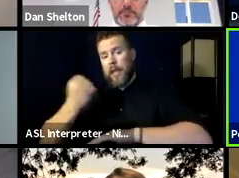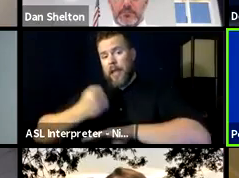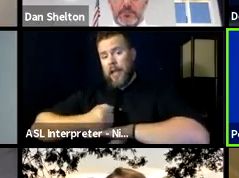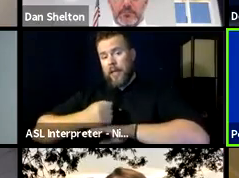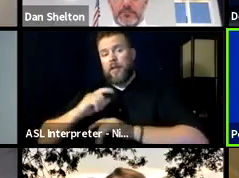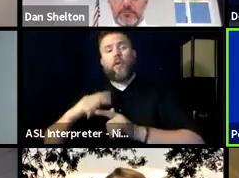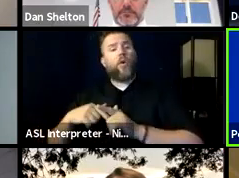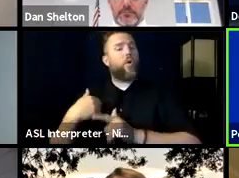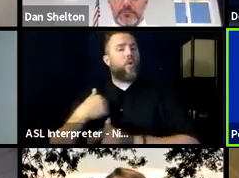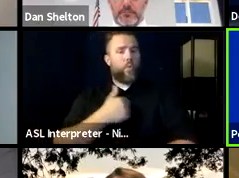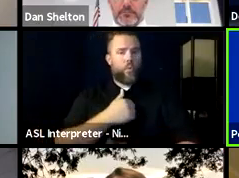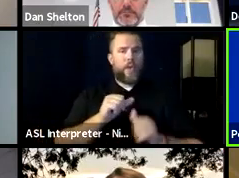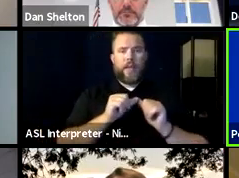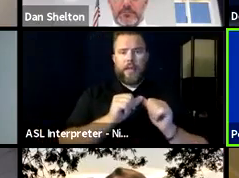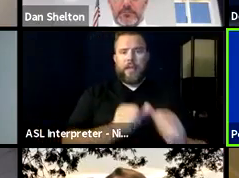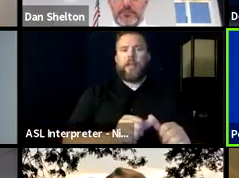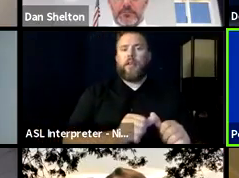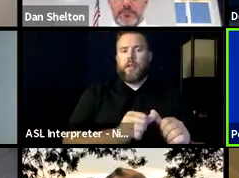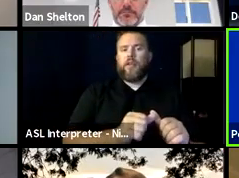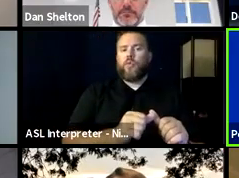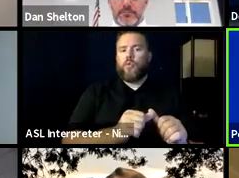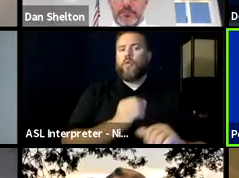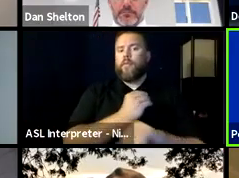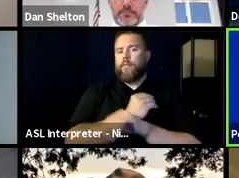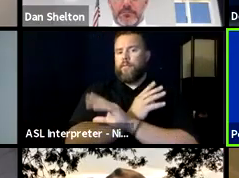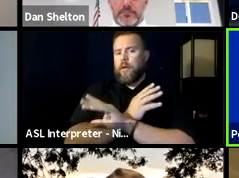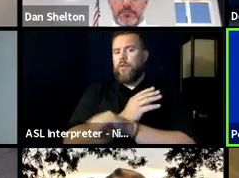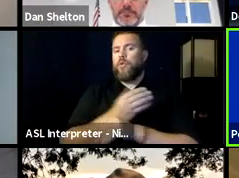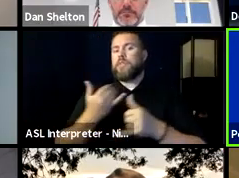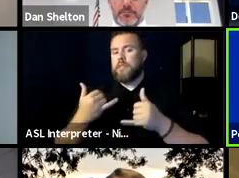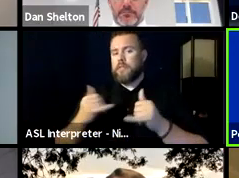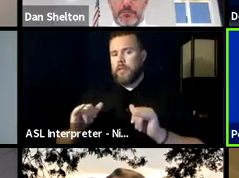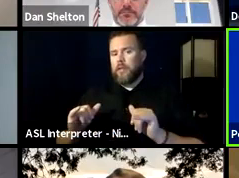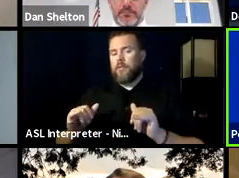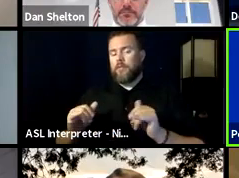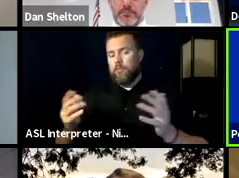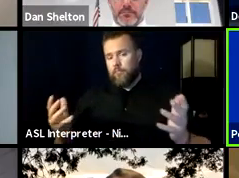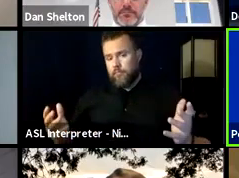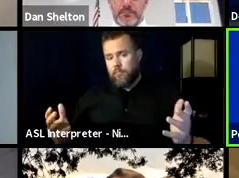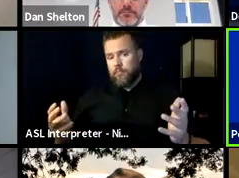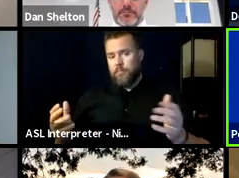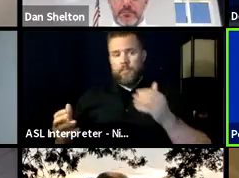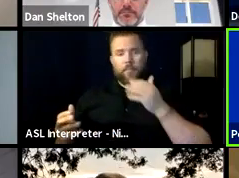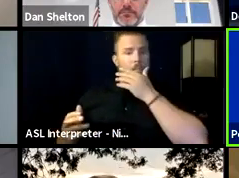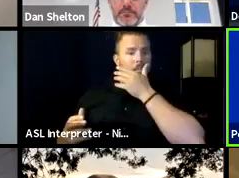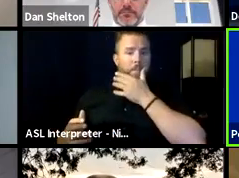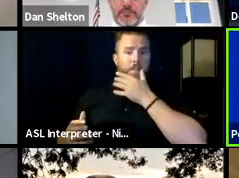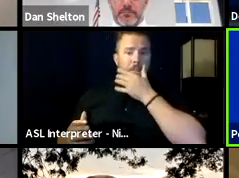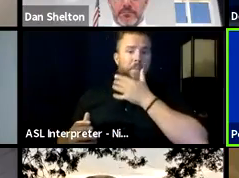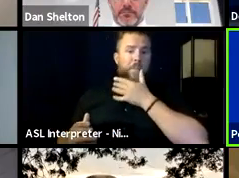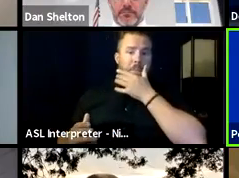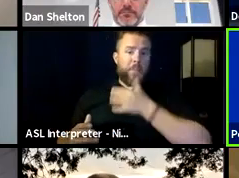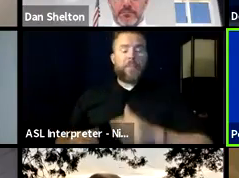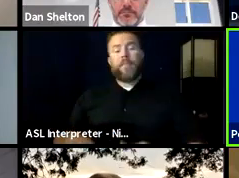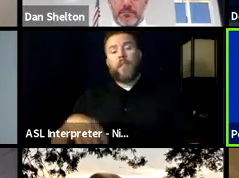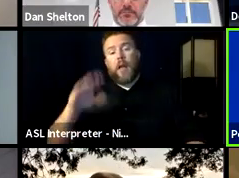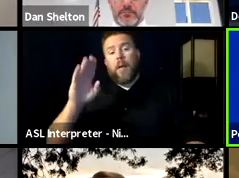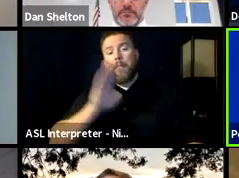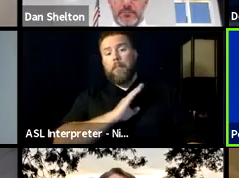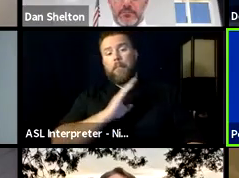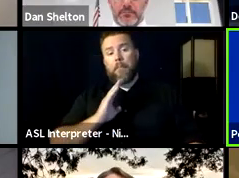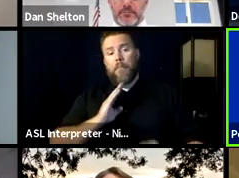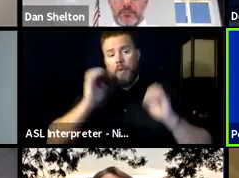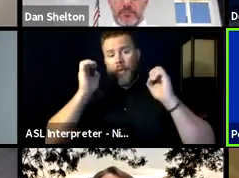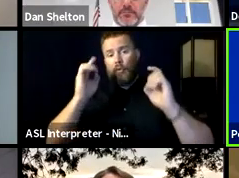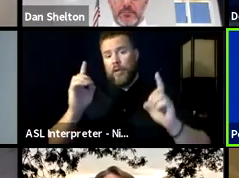whereas CSD Board of Education meetings can result in crowded conditions that do not allow the adequate social distancing, and